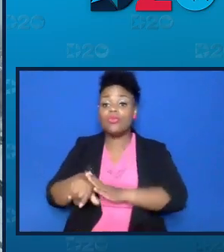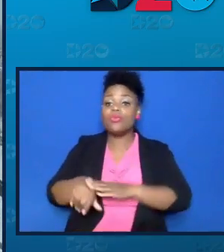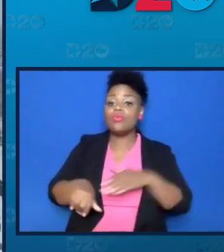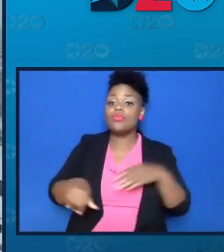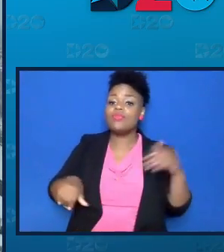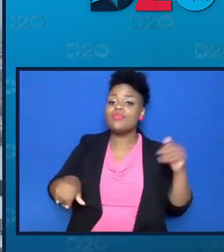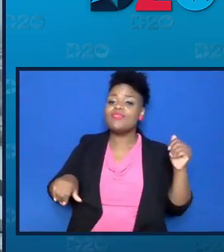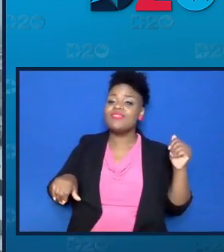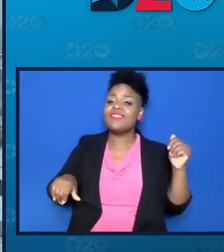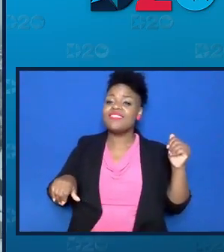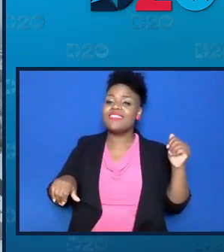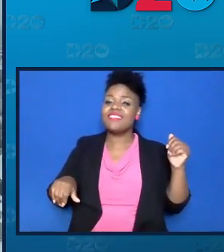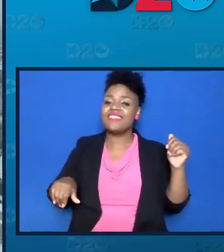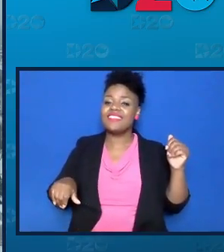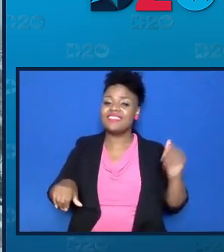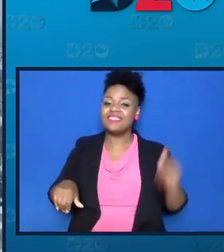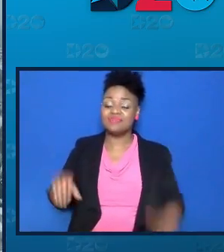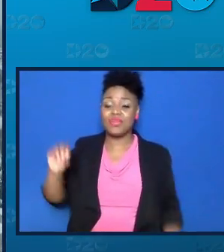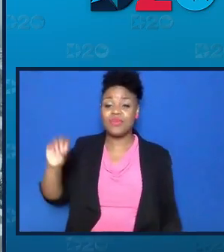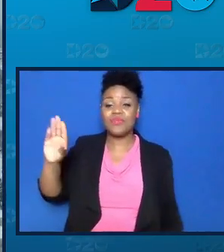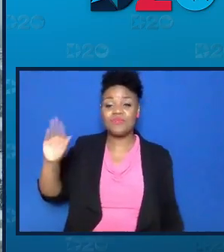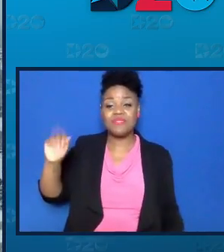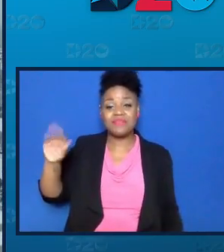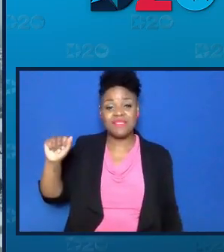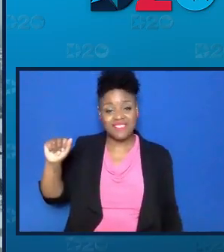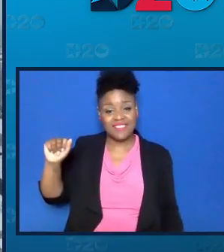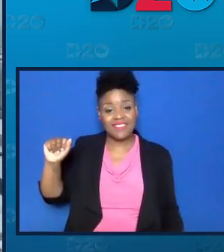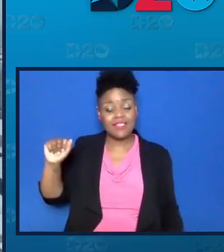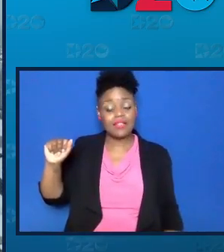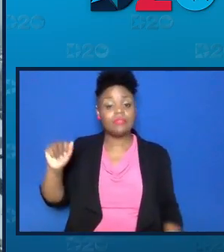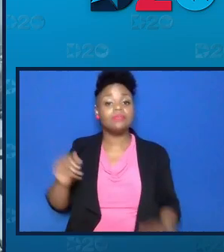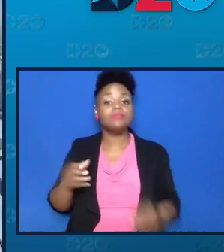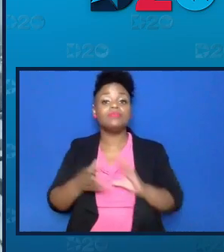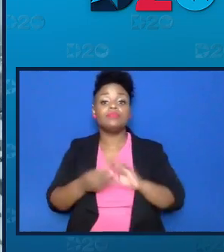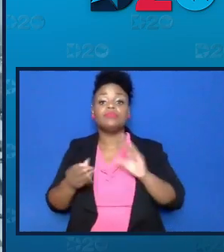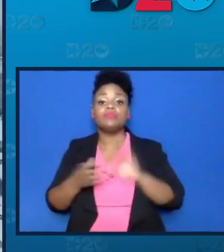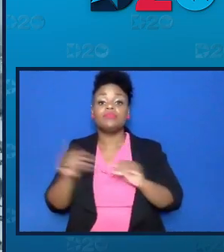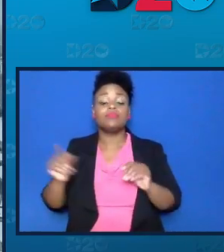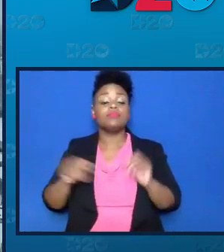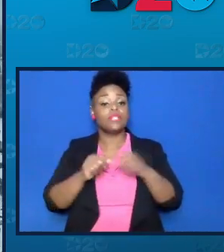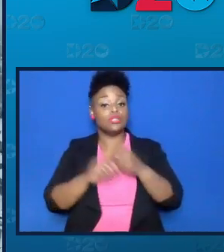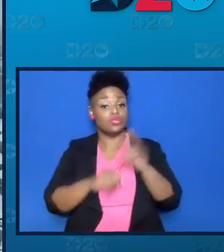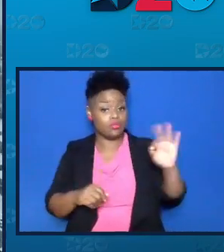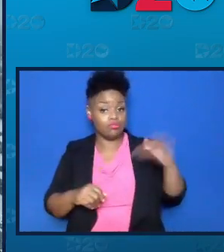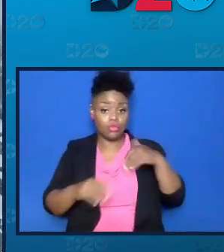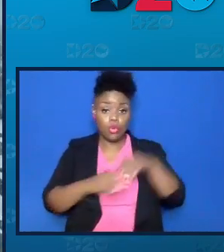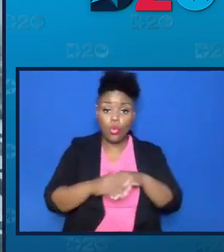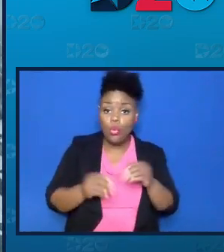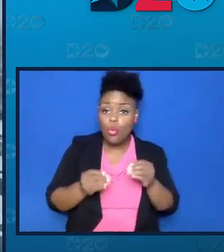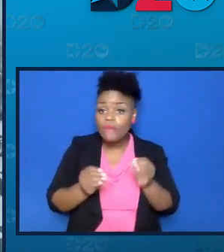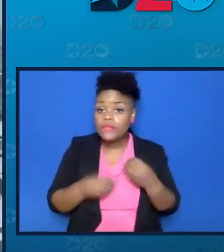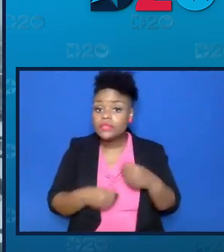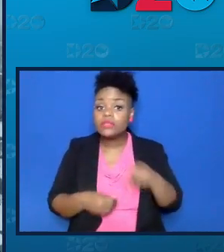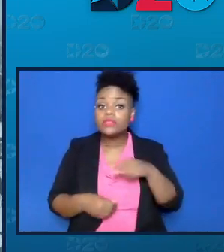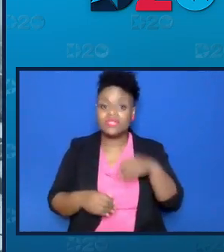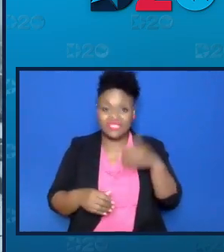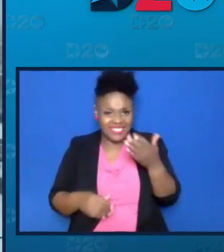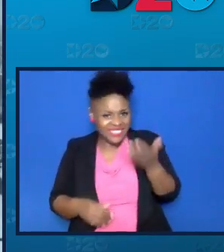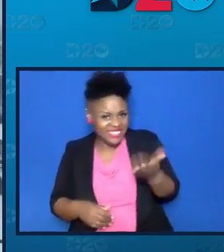When we came into office in 2009, we were going through what was then the worst financial and economic crisis since the Great Depression.